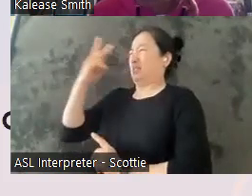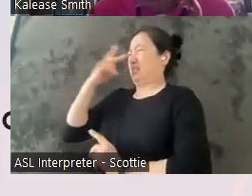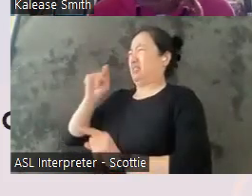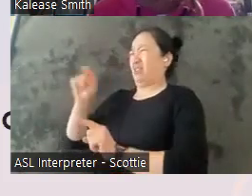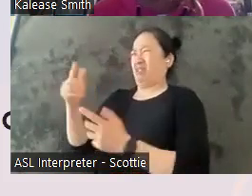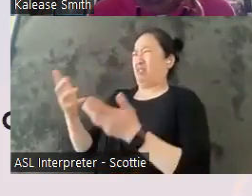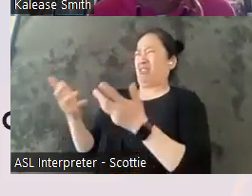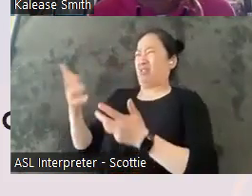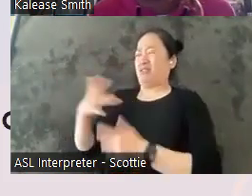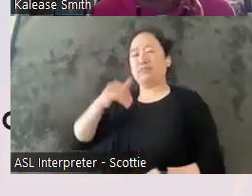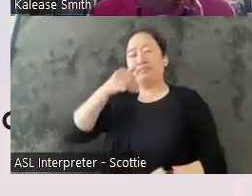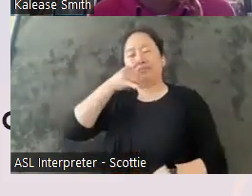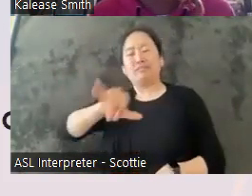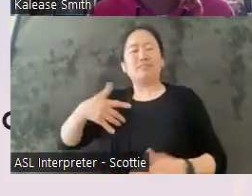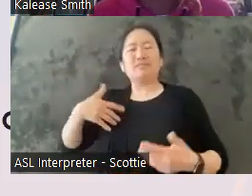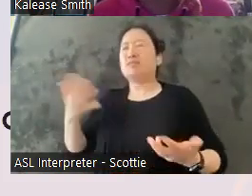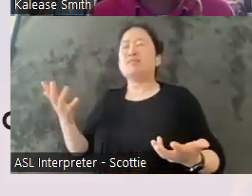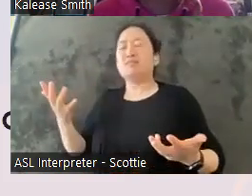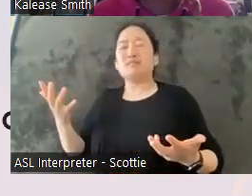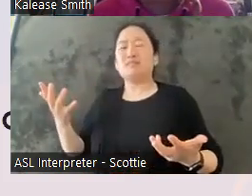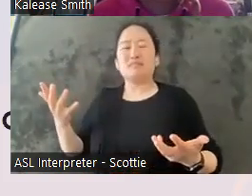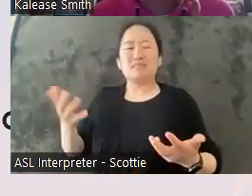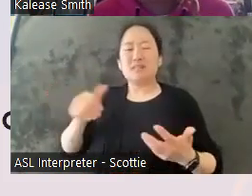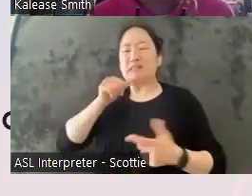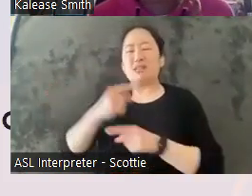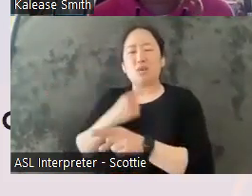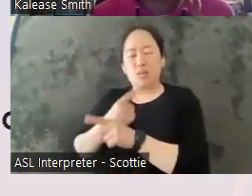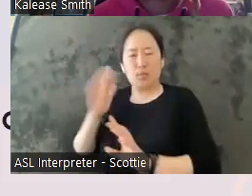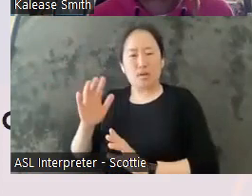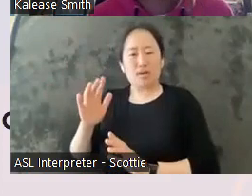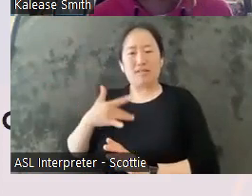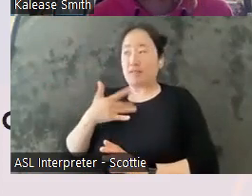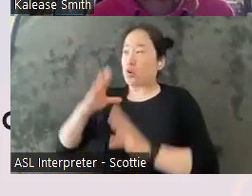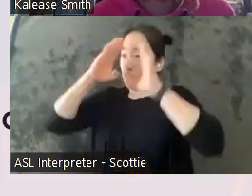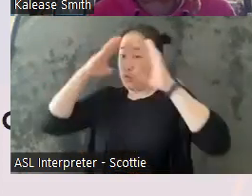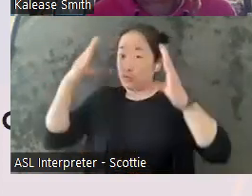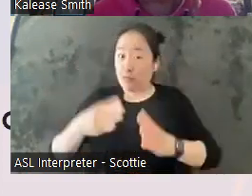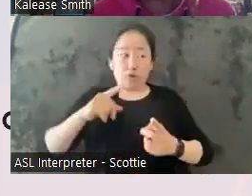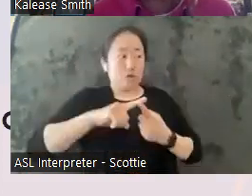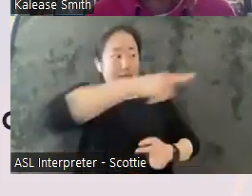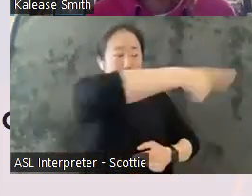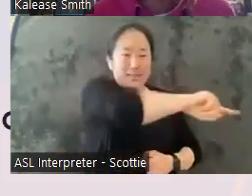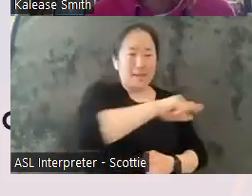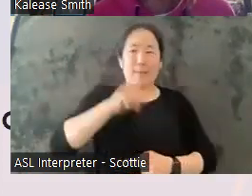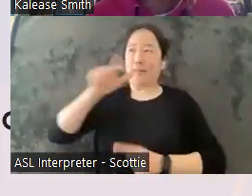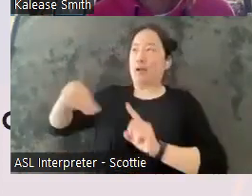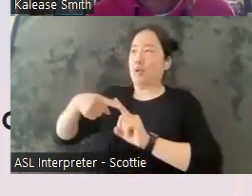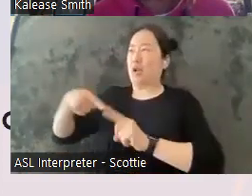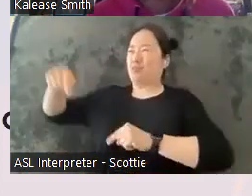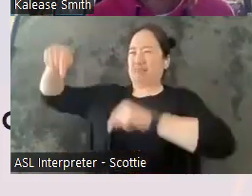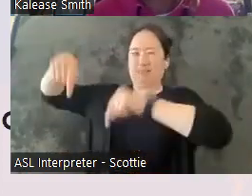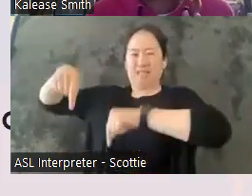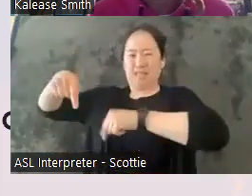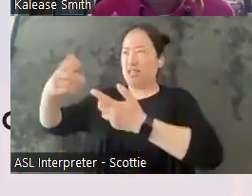And I have said that our focus needs to be on the survivors, and it's not about us. So to me, that is